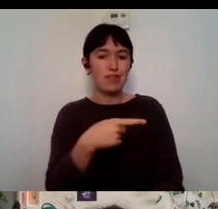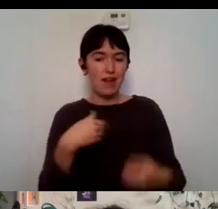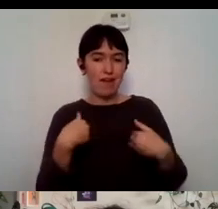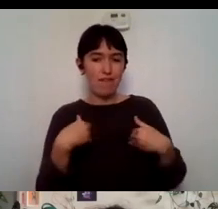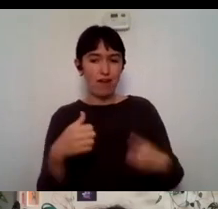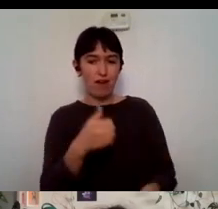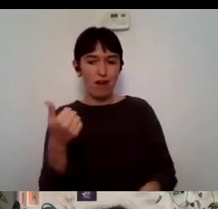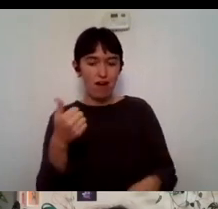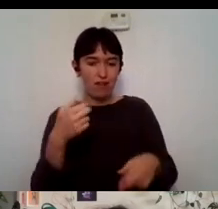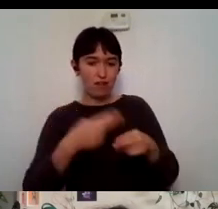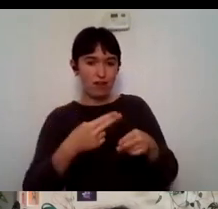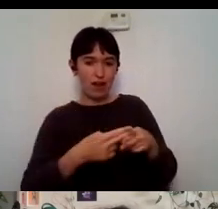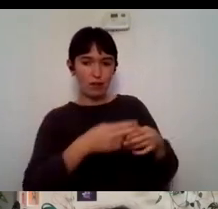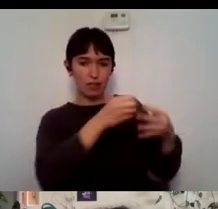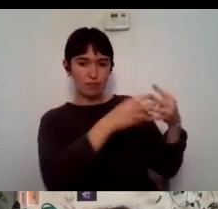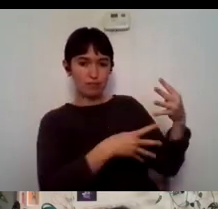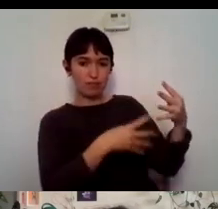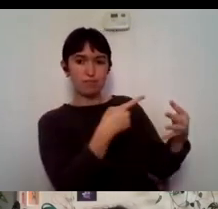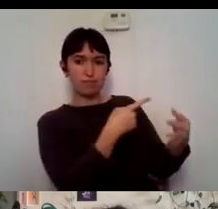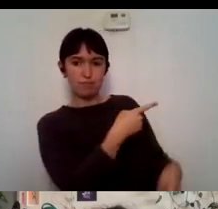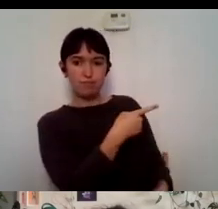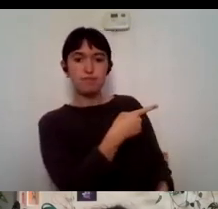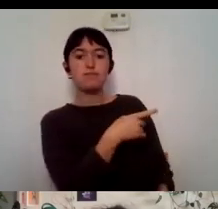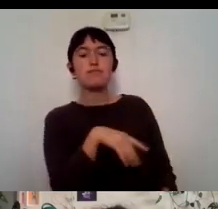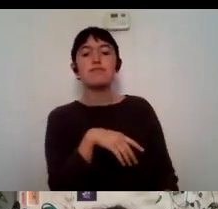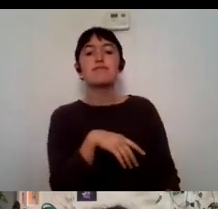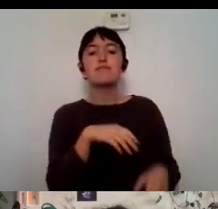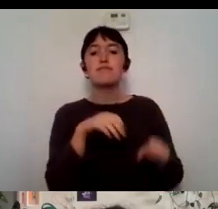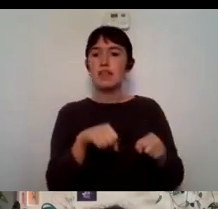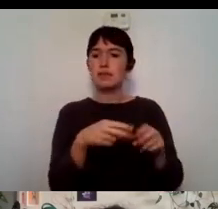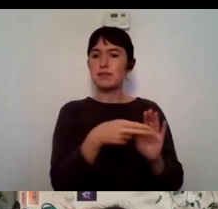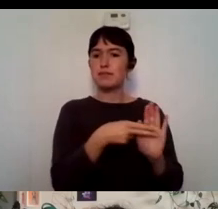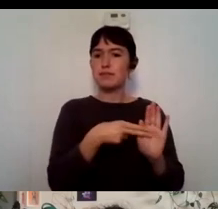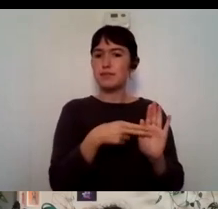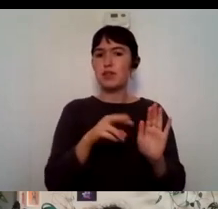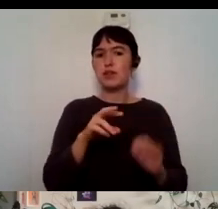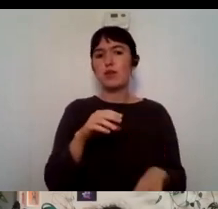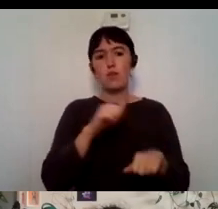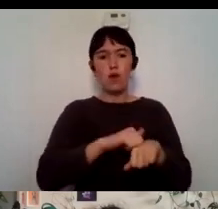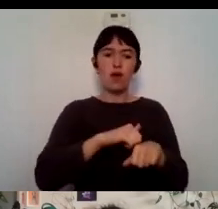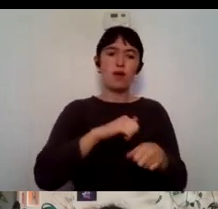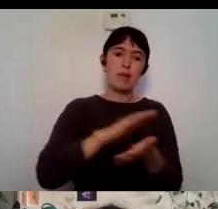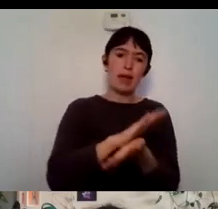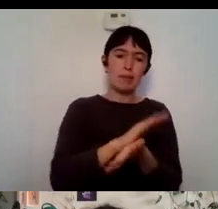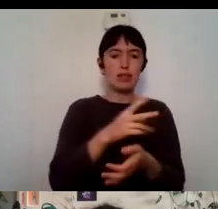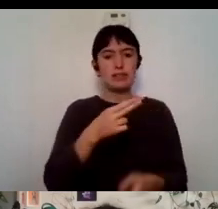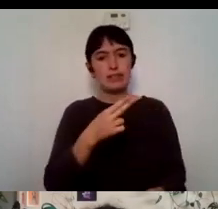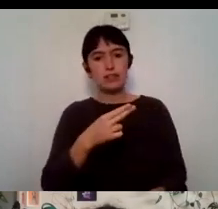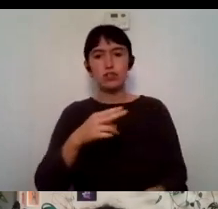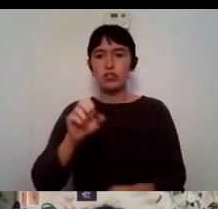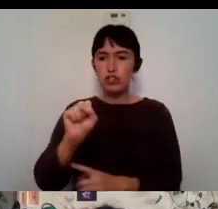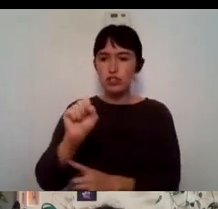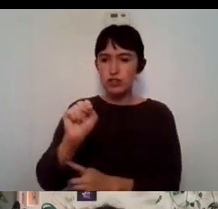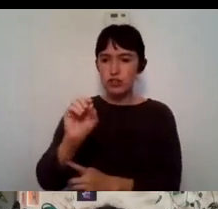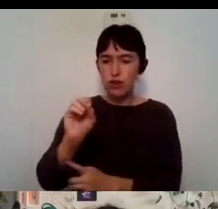paper, scissors, Rochambeau. It's also called rock, paper, scissors, stone, which I don't quite understand, but there we go. And